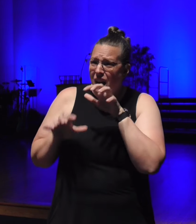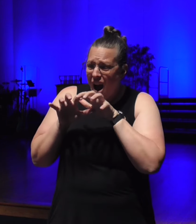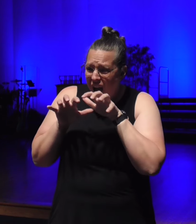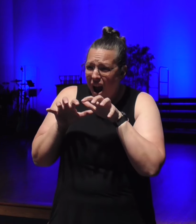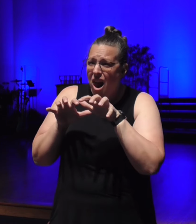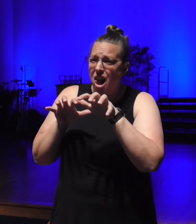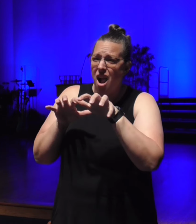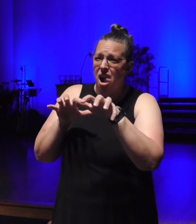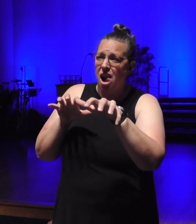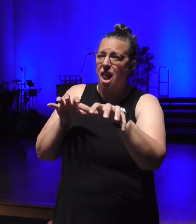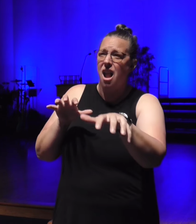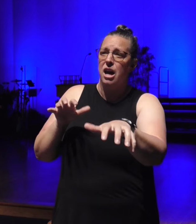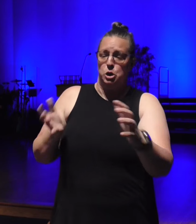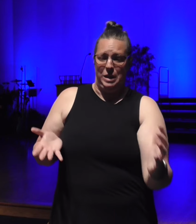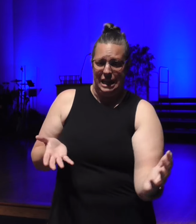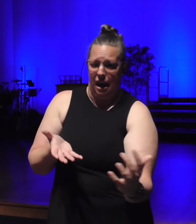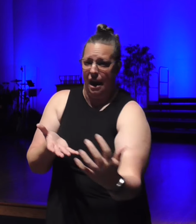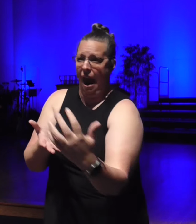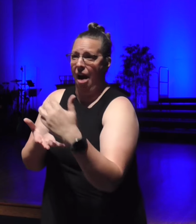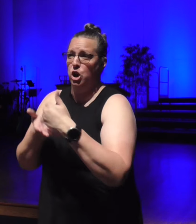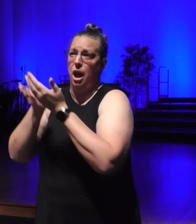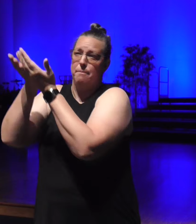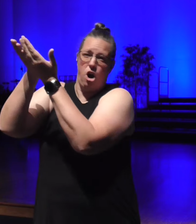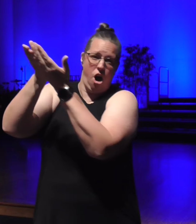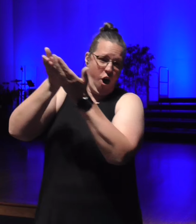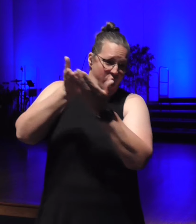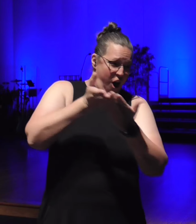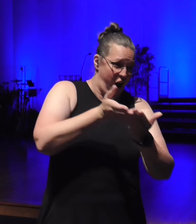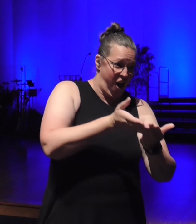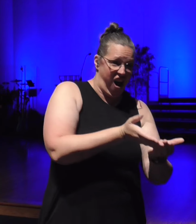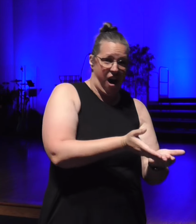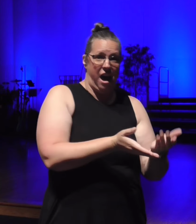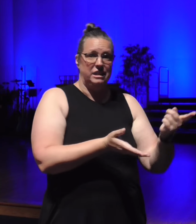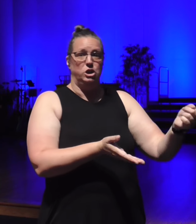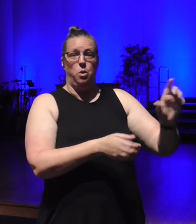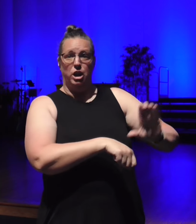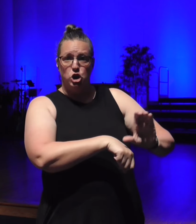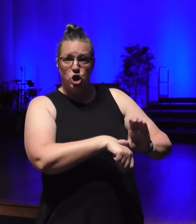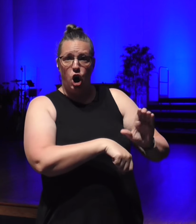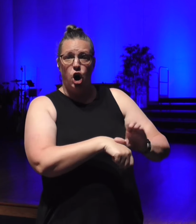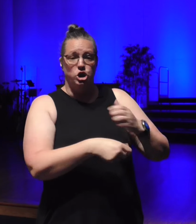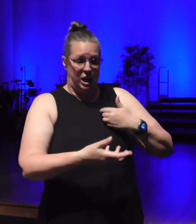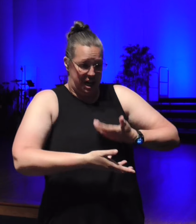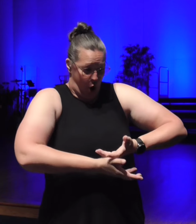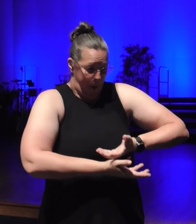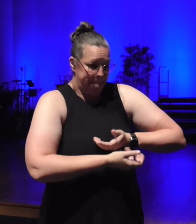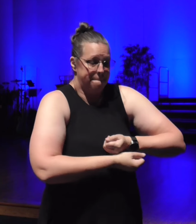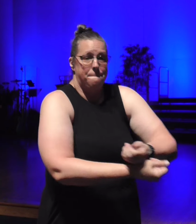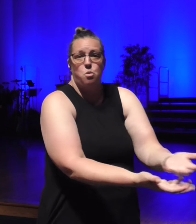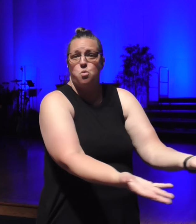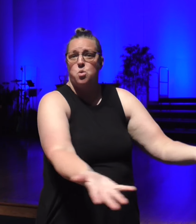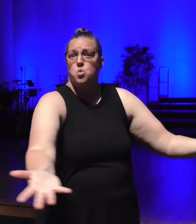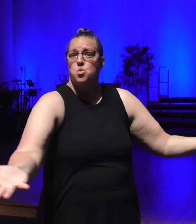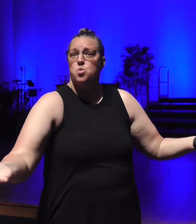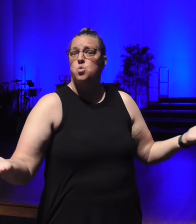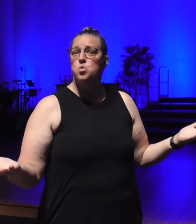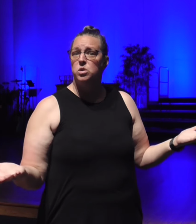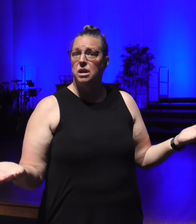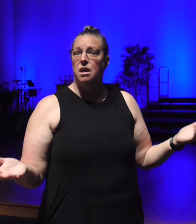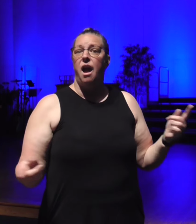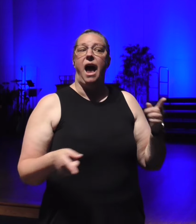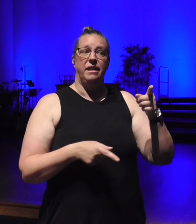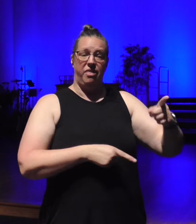went down, and when he stooped before the bishop, he opened his tilma, and there upon the tilma was this